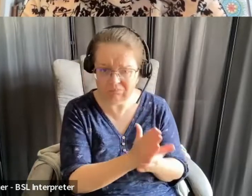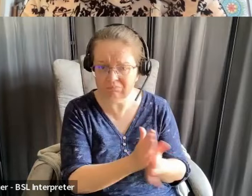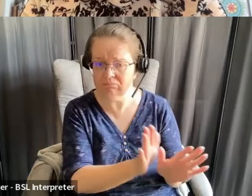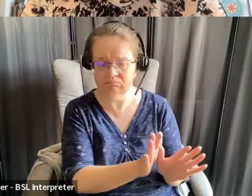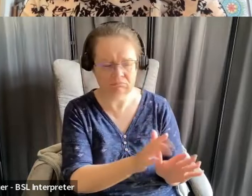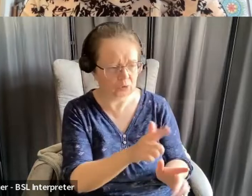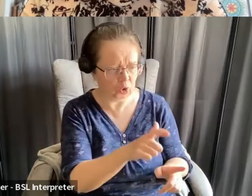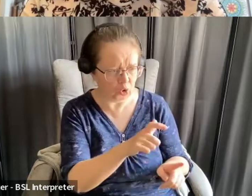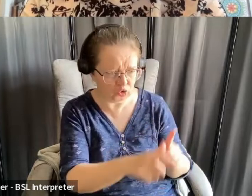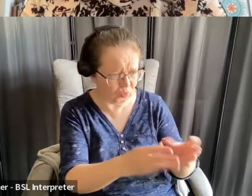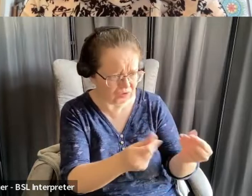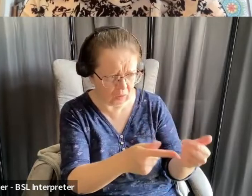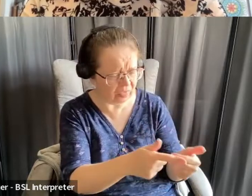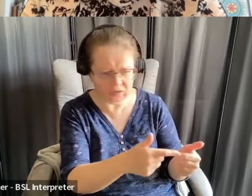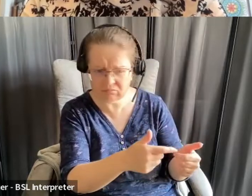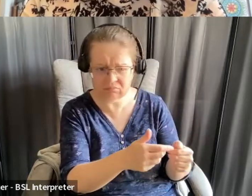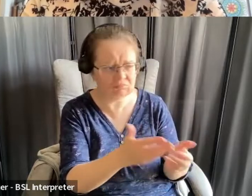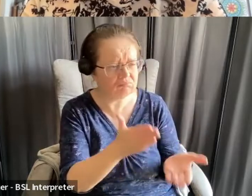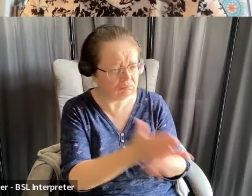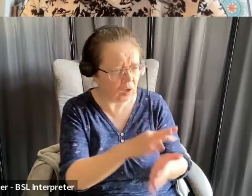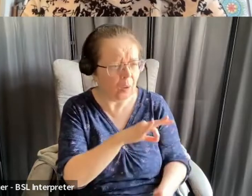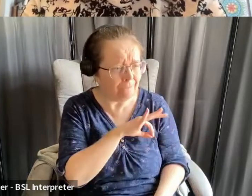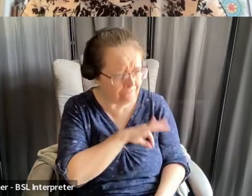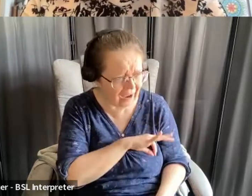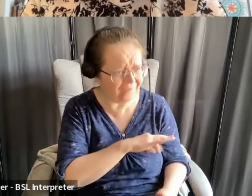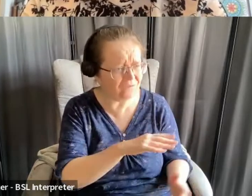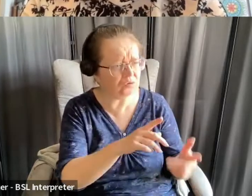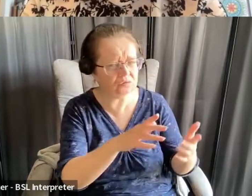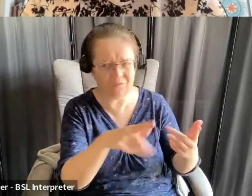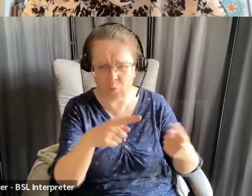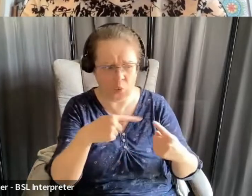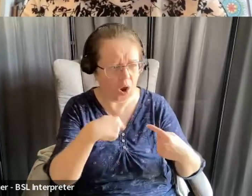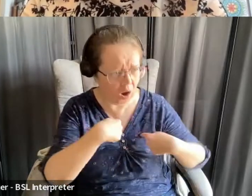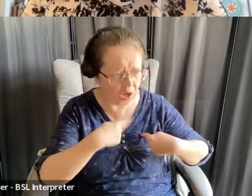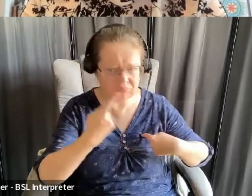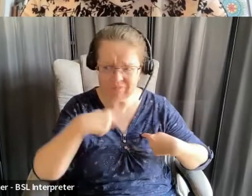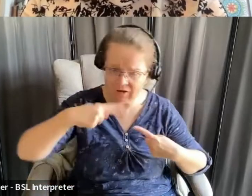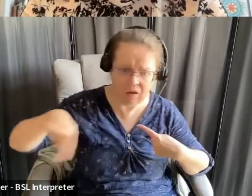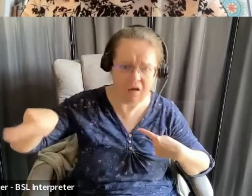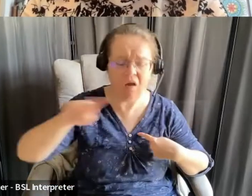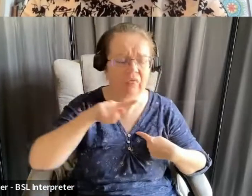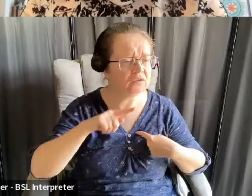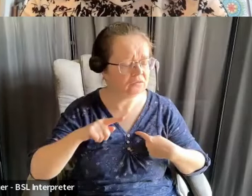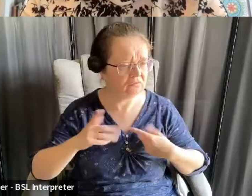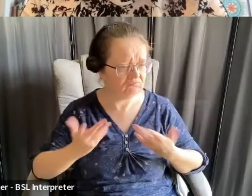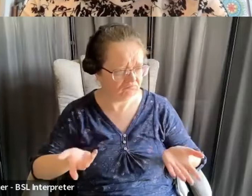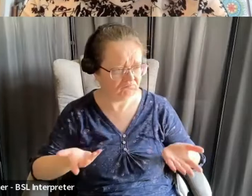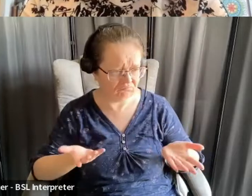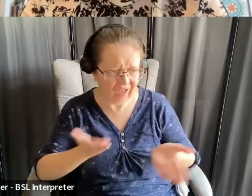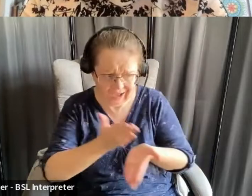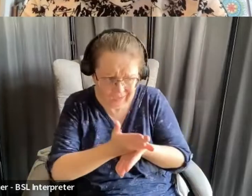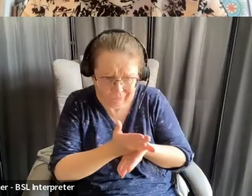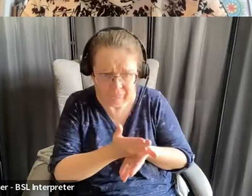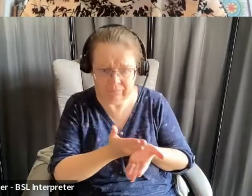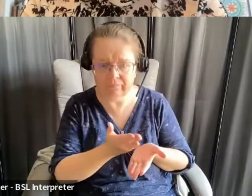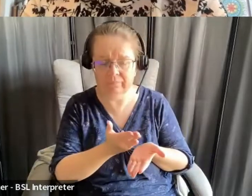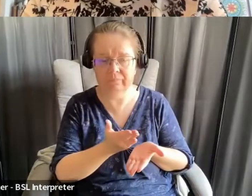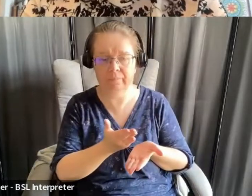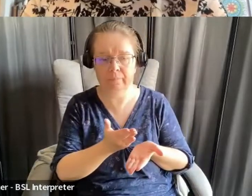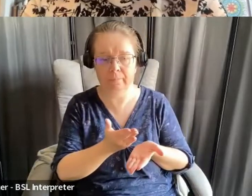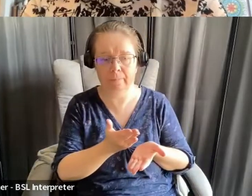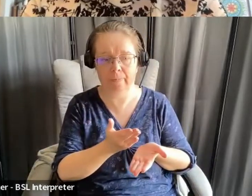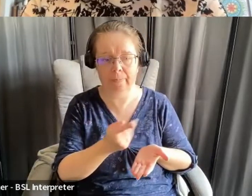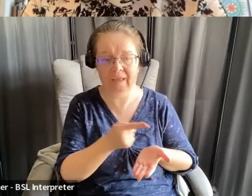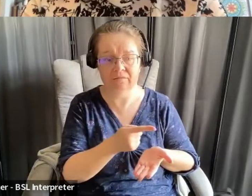doing something that is beneficial and valuable to others, even if, you know, what you're actually doing in practical